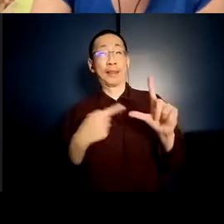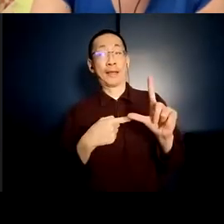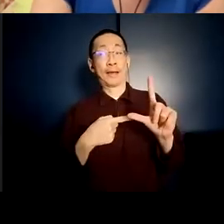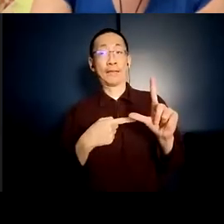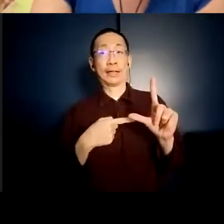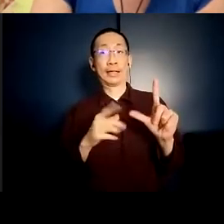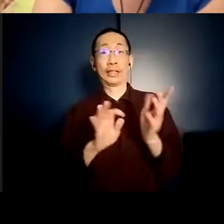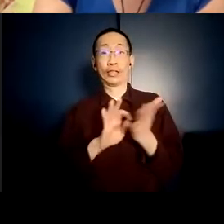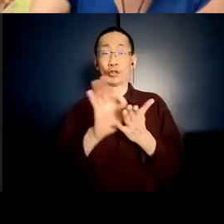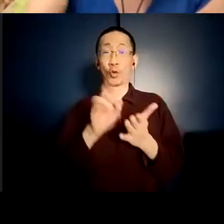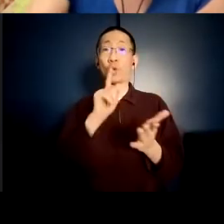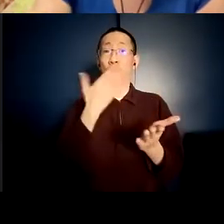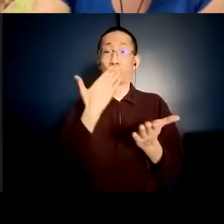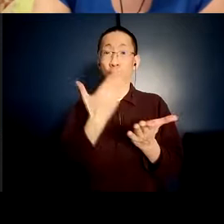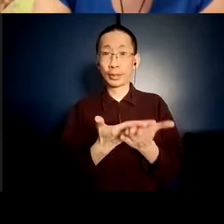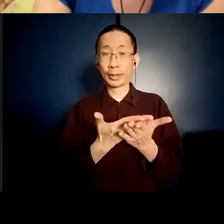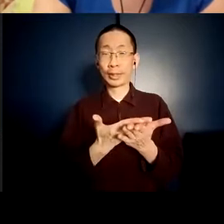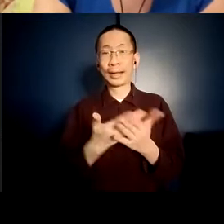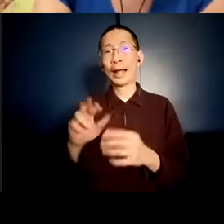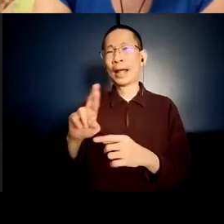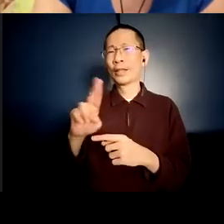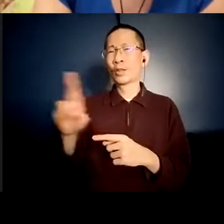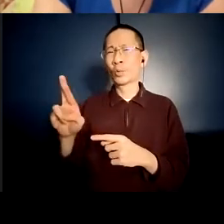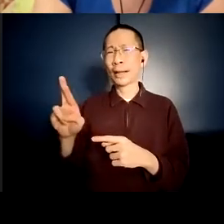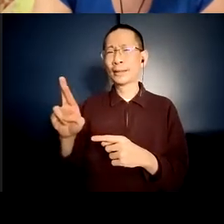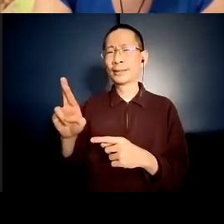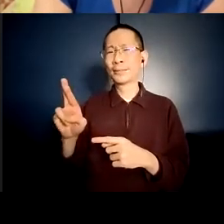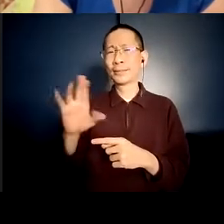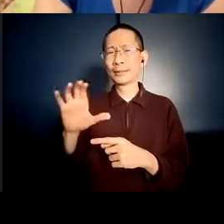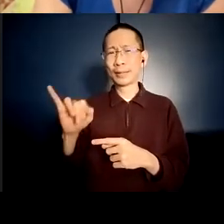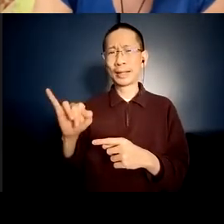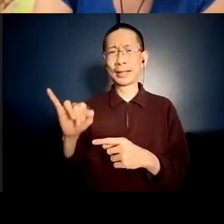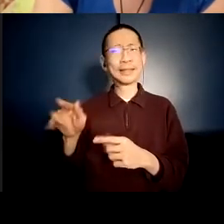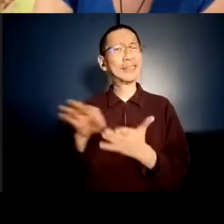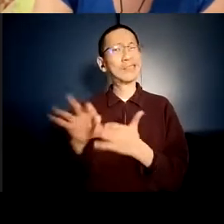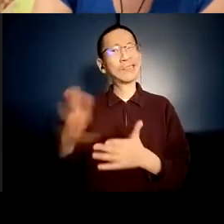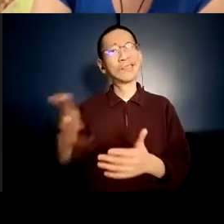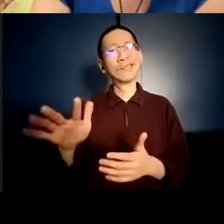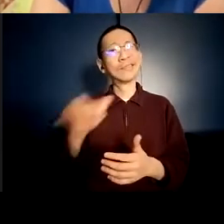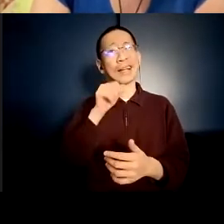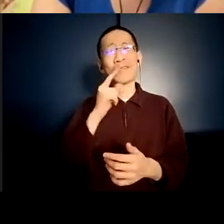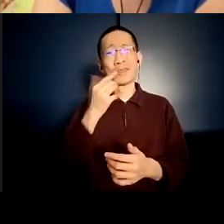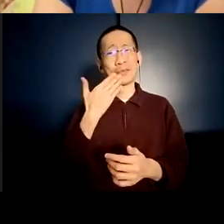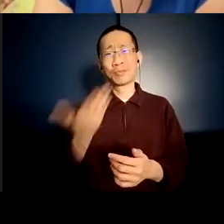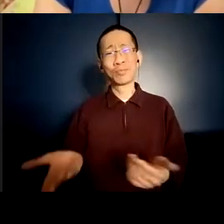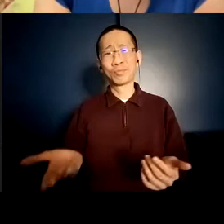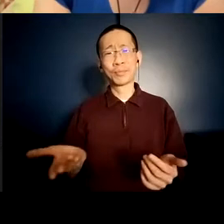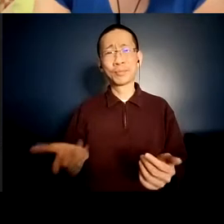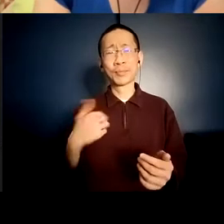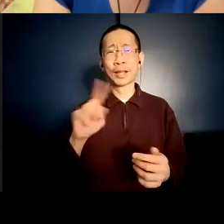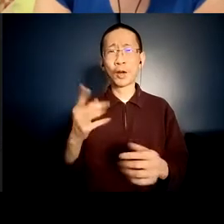are very good. But then my right implant, these scores are not so great. So I only